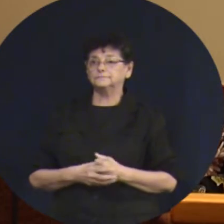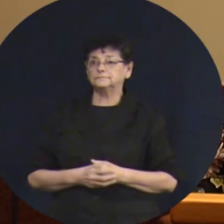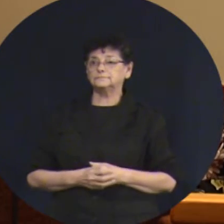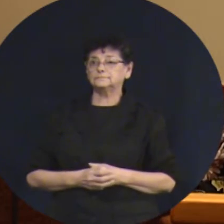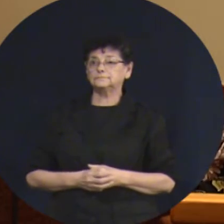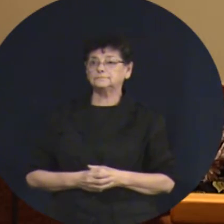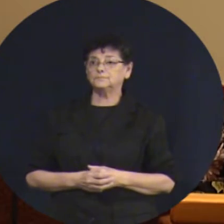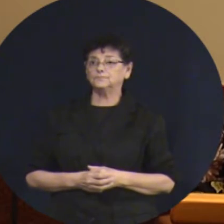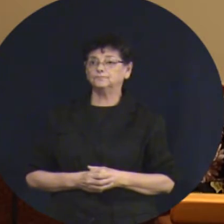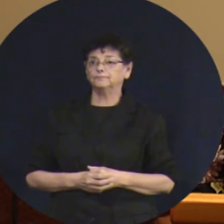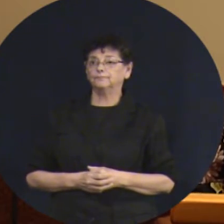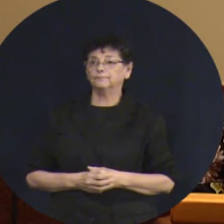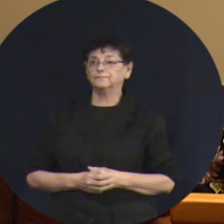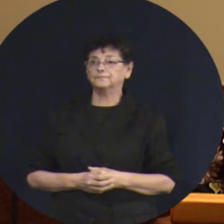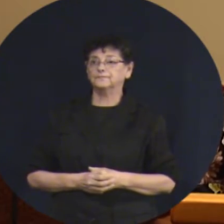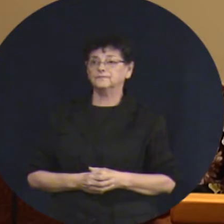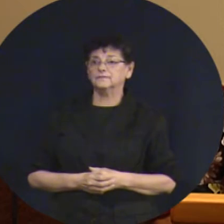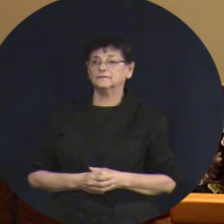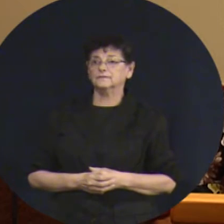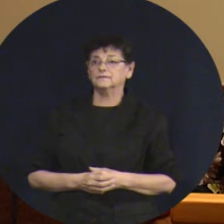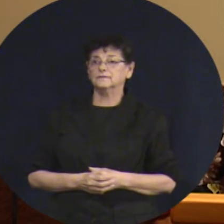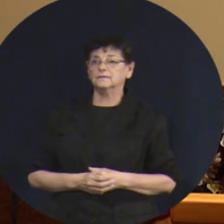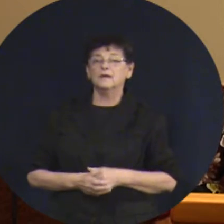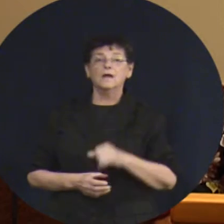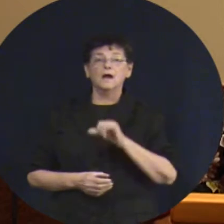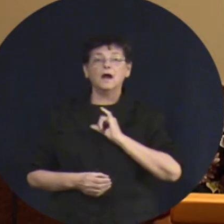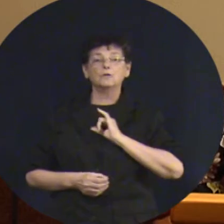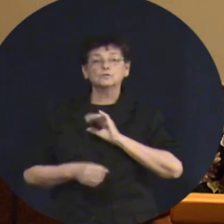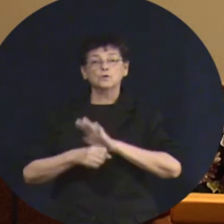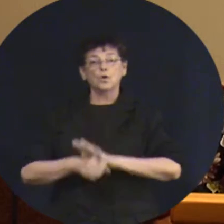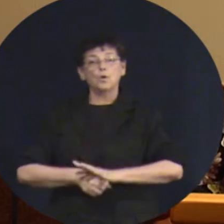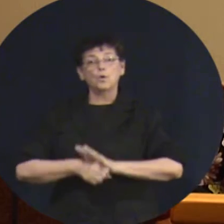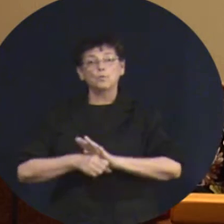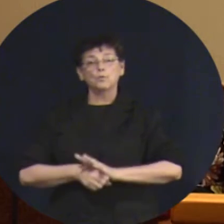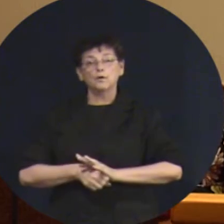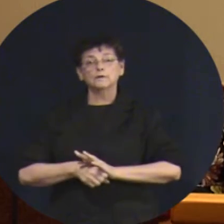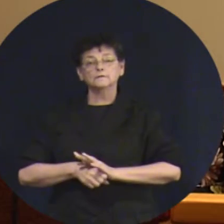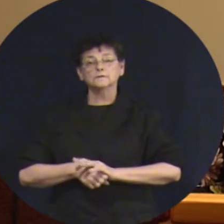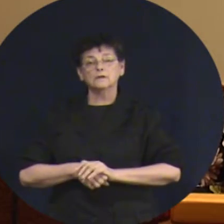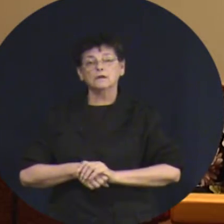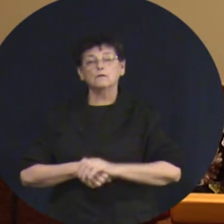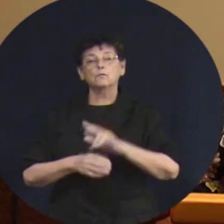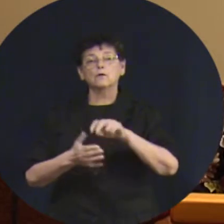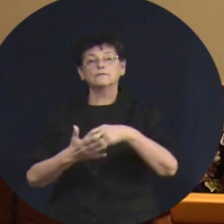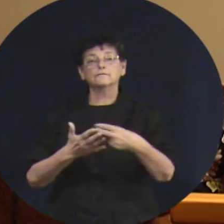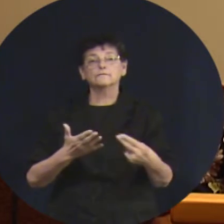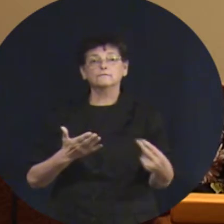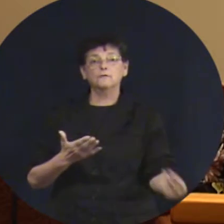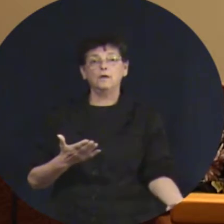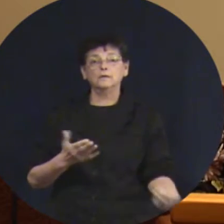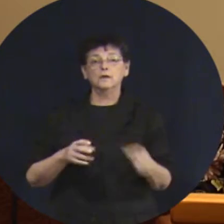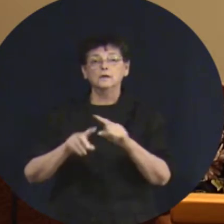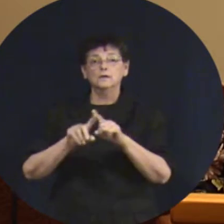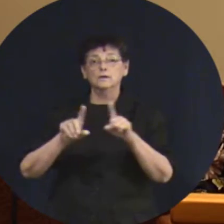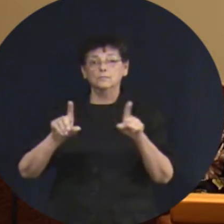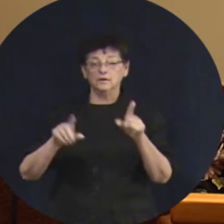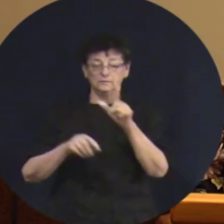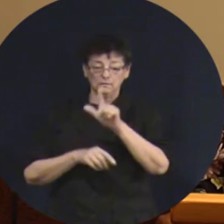everlasting. I was hard-pressed and was falling, but